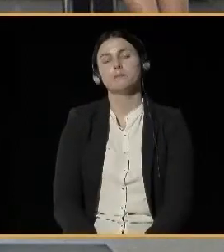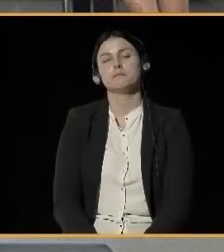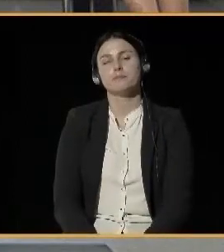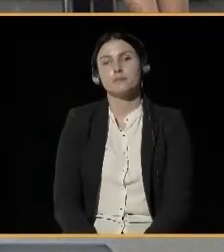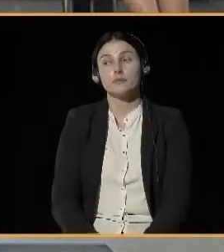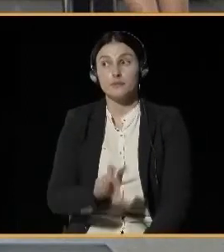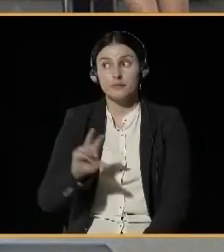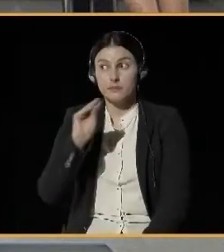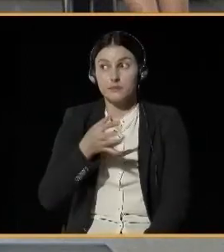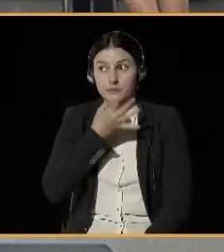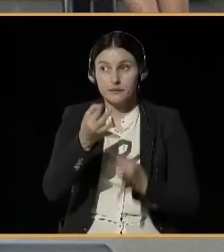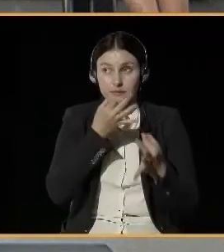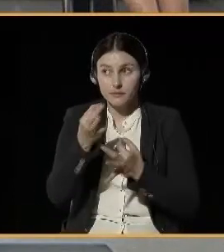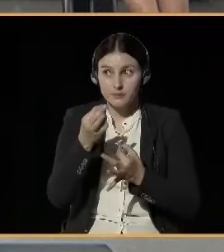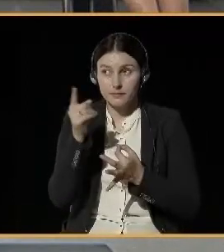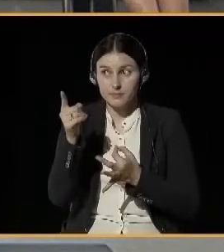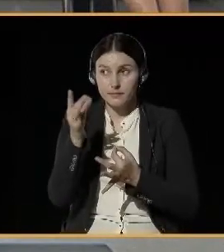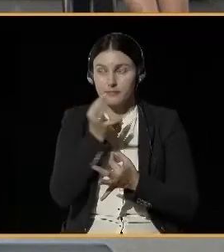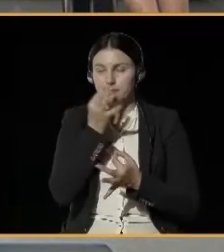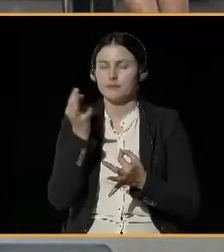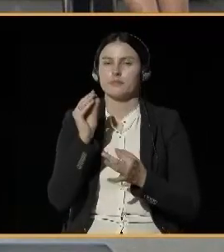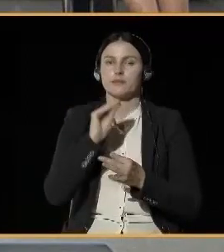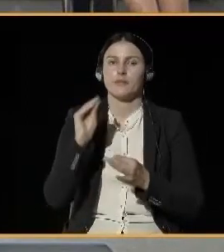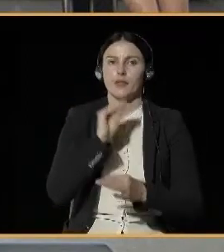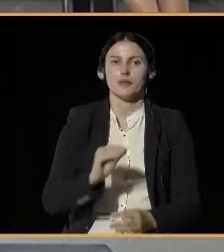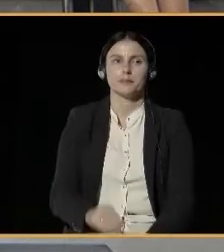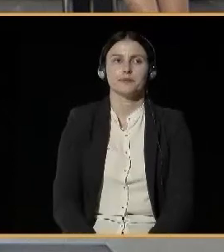only grow. Any other questions?